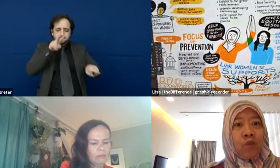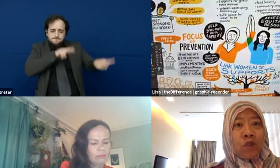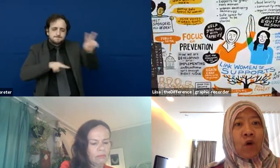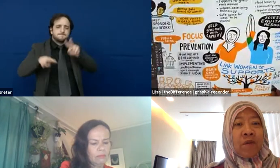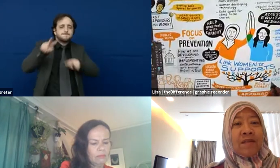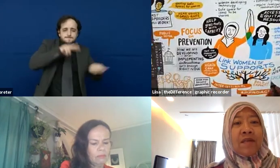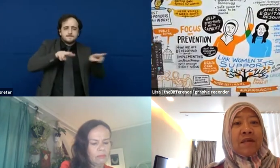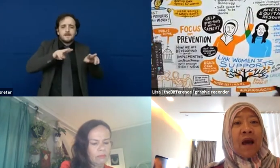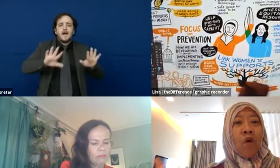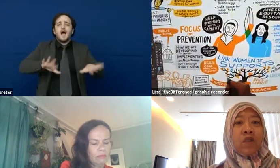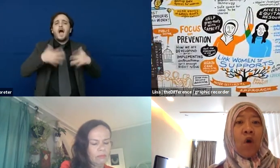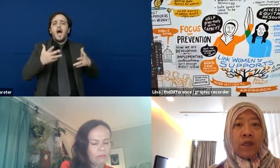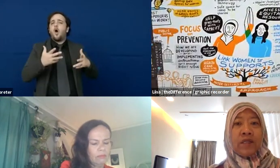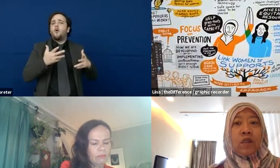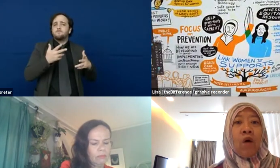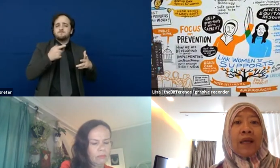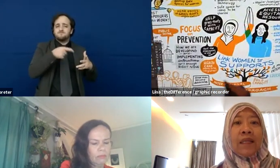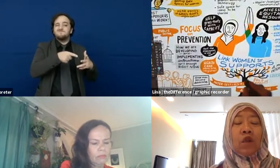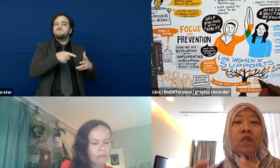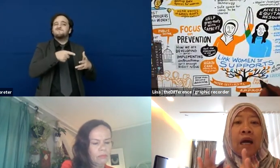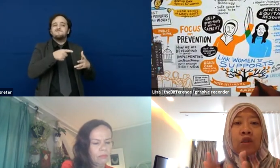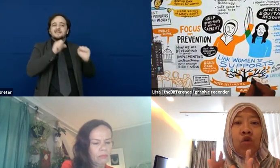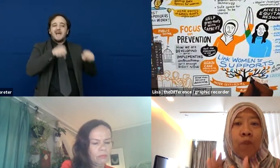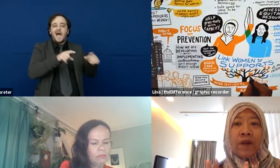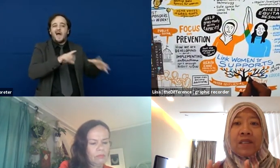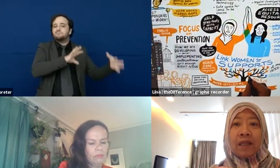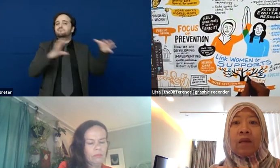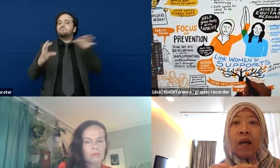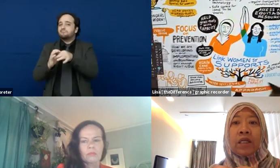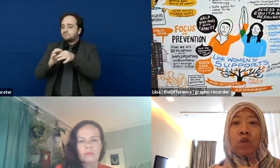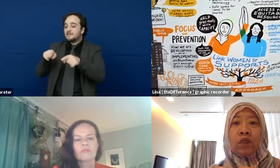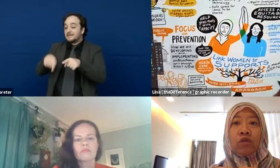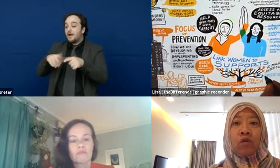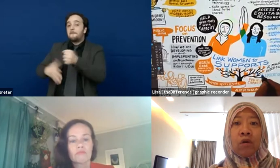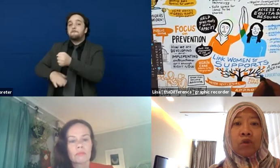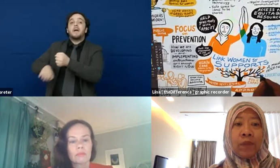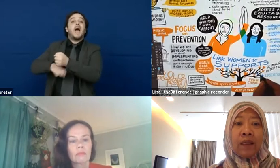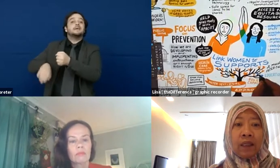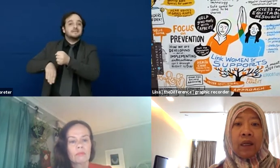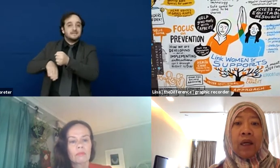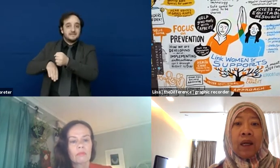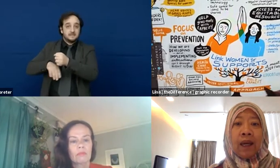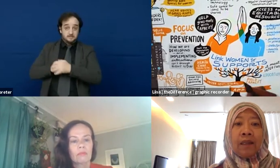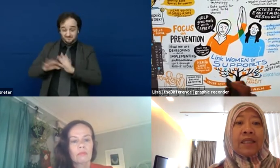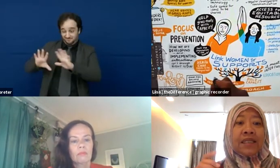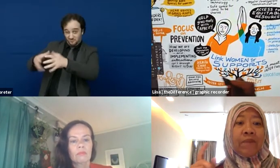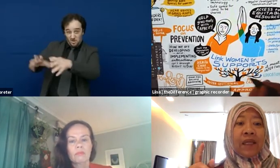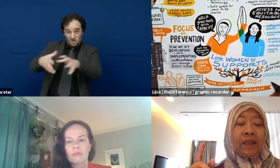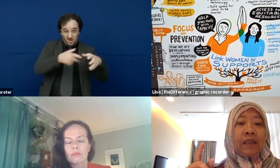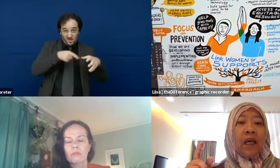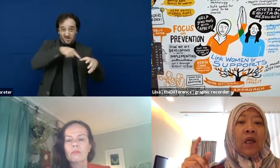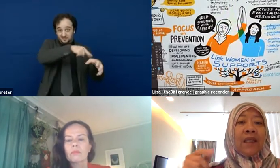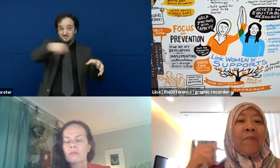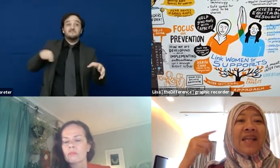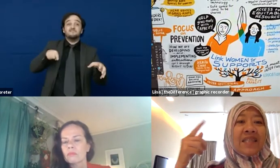in most cases, they are most honest. So I think those are two points that I just want to make here. And this is something